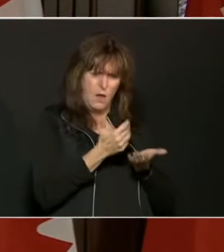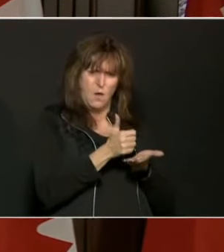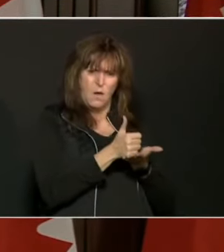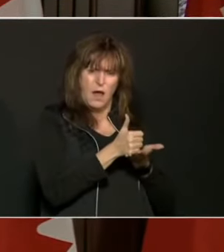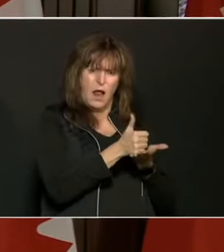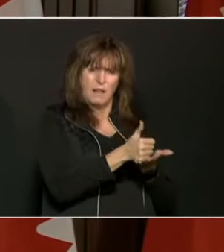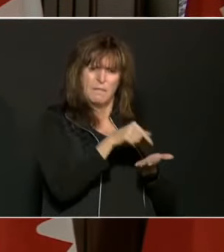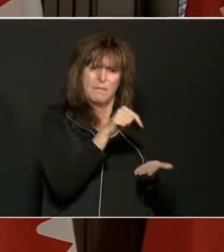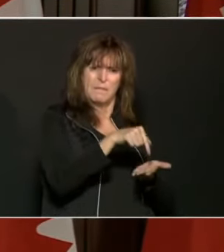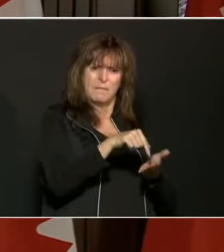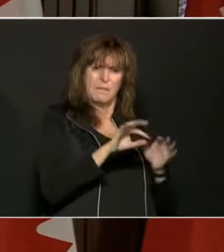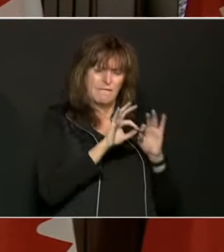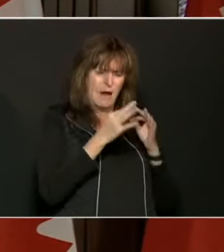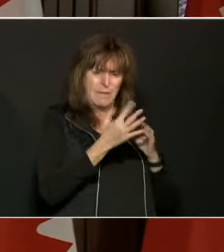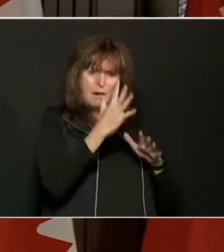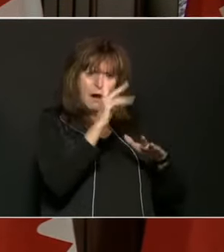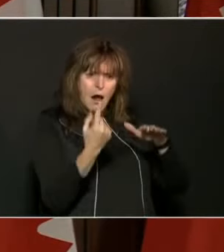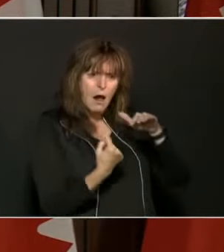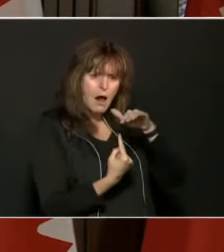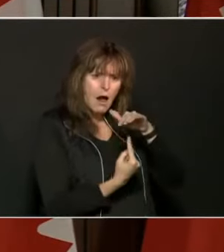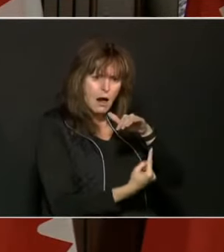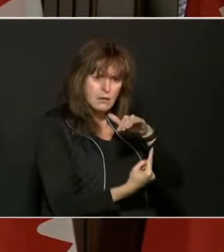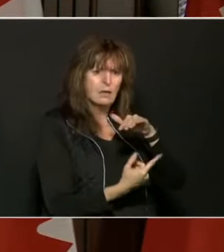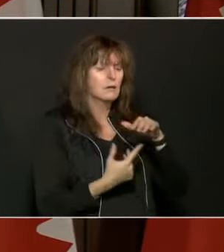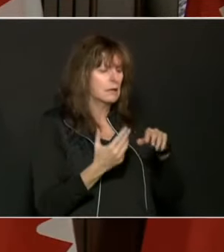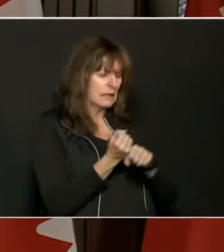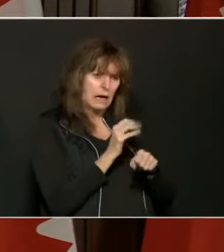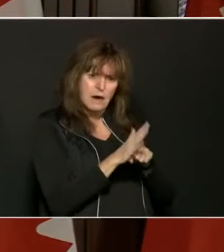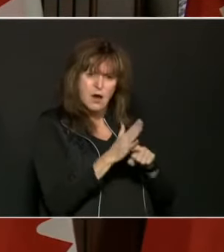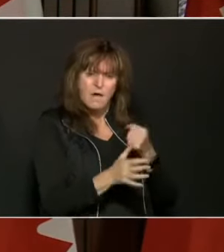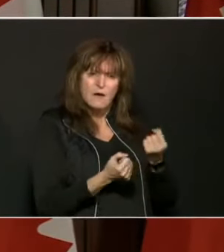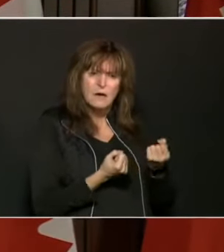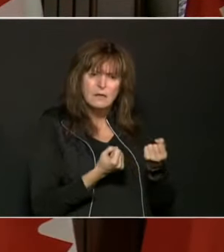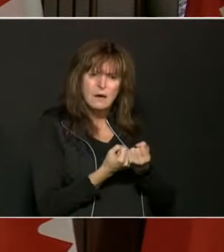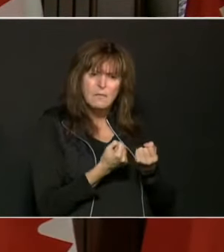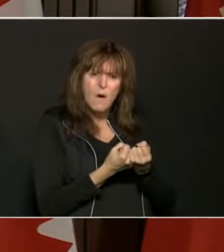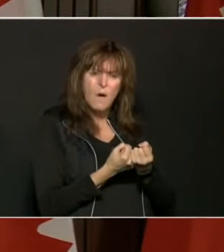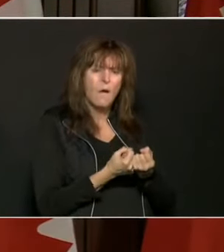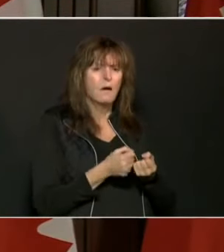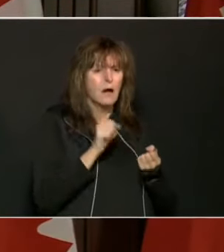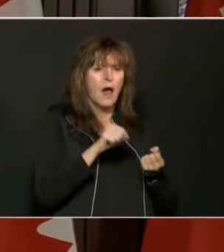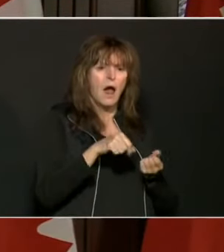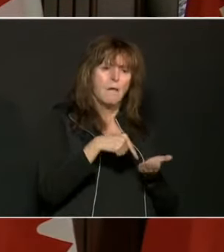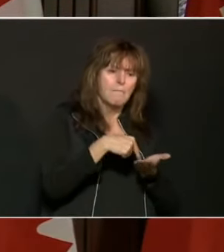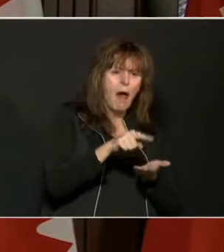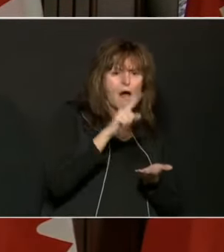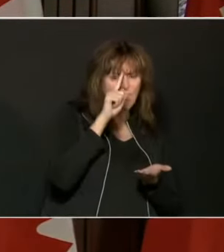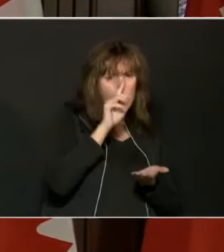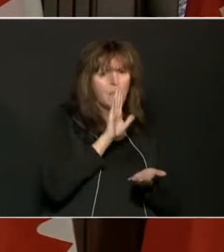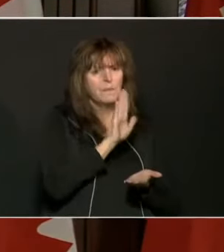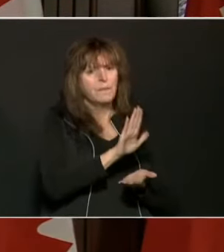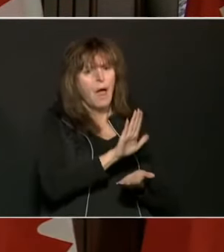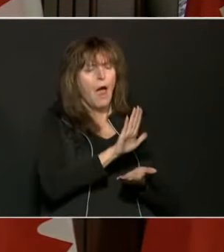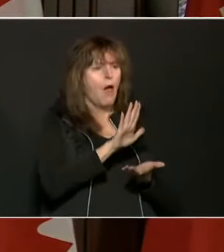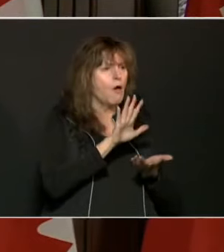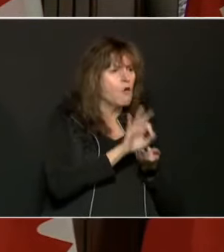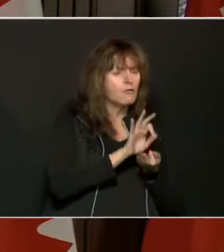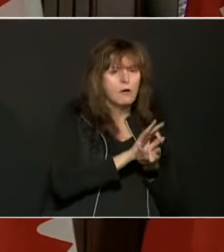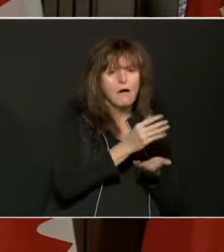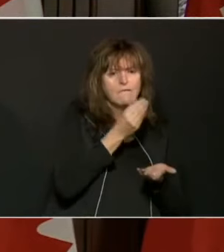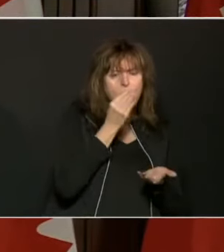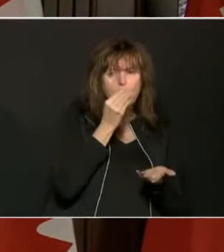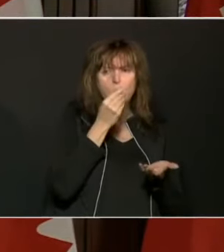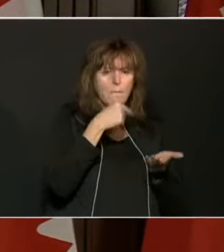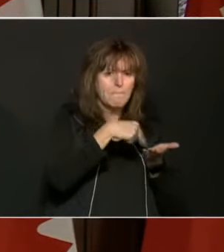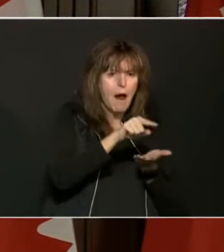need, and still be able to have the means to pay for costs and overhead and food and other necessities of life to make